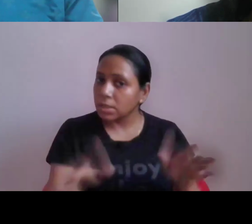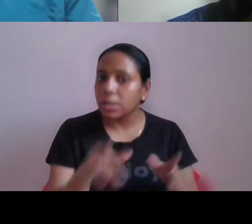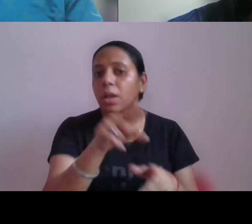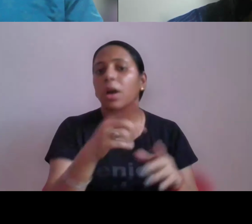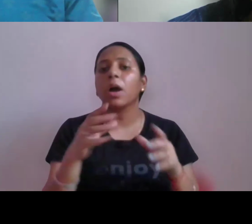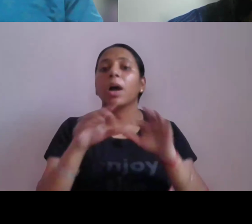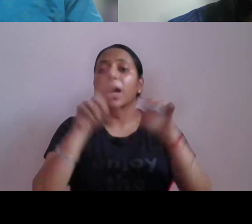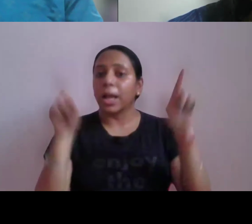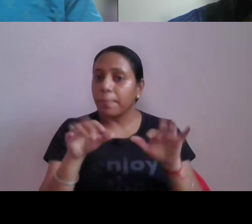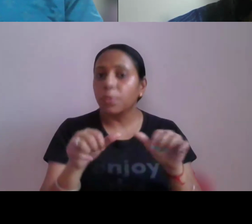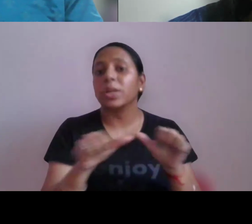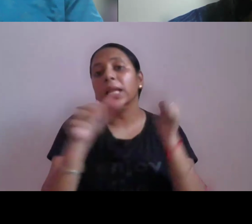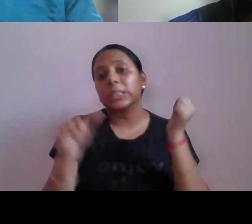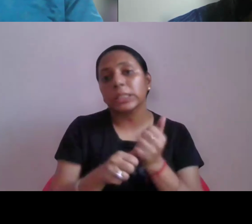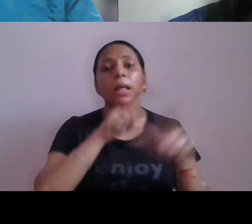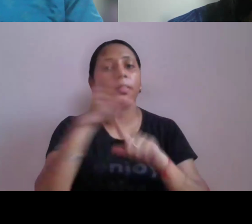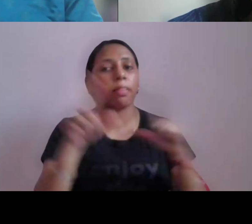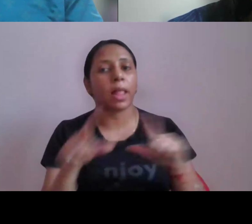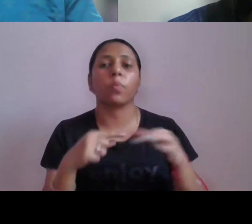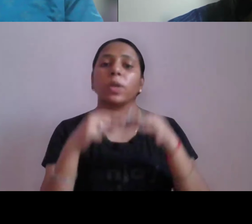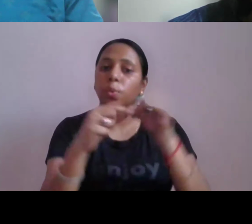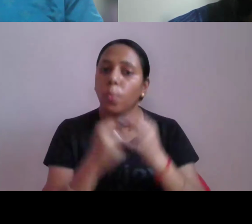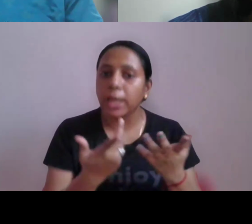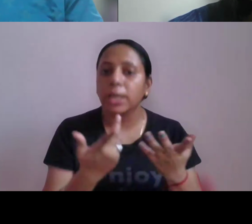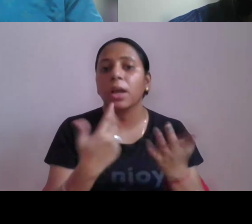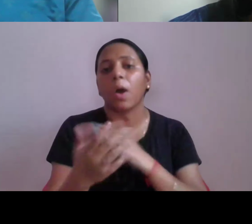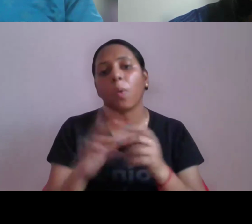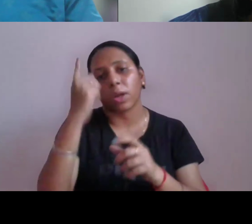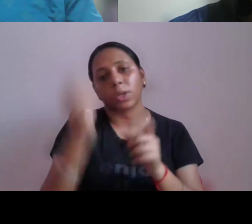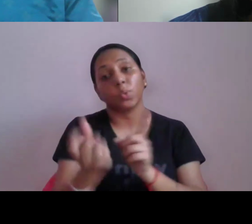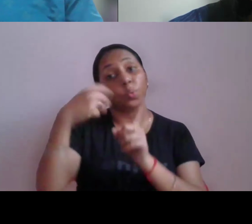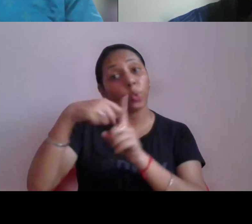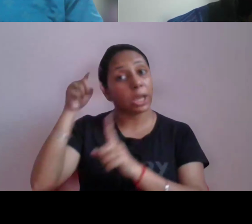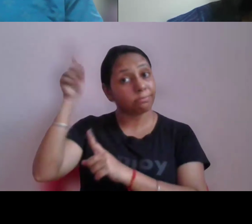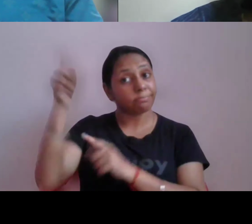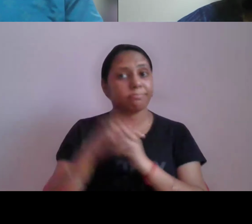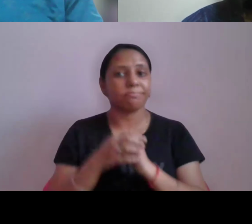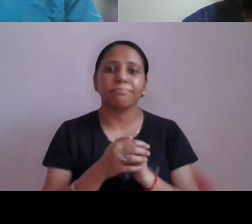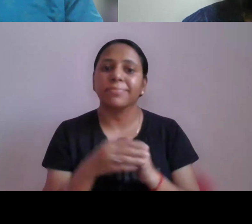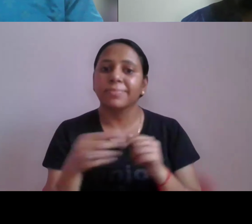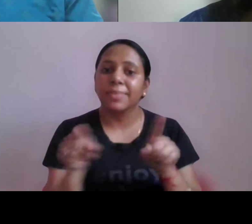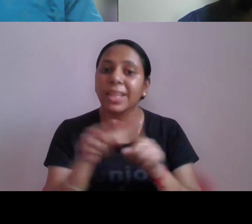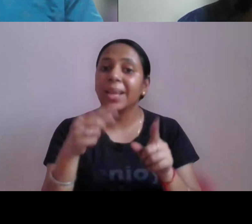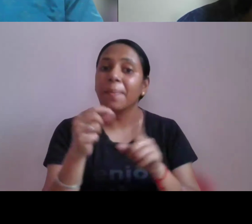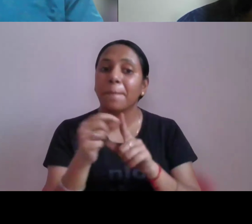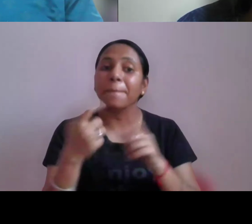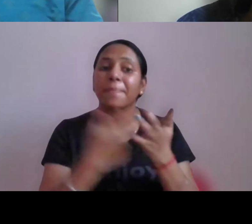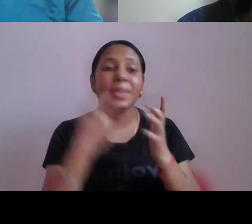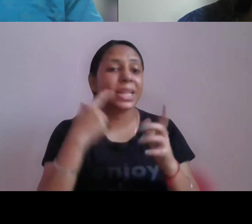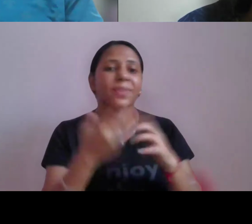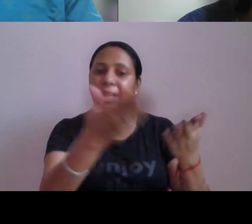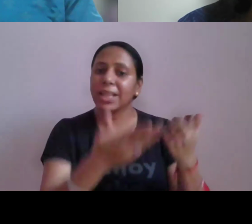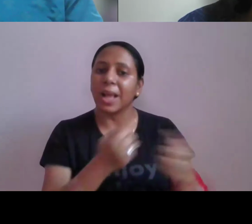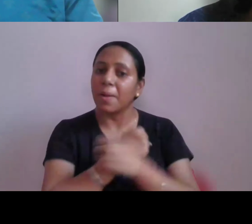Computer Assisted Language Learning from the University of Stirling in UK. Besides this, Prithviraj loves to write